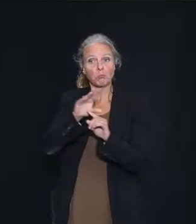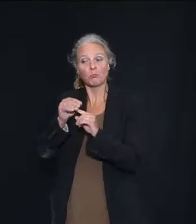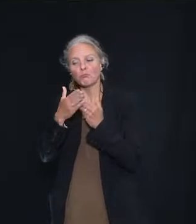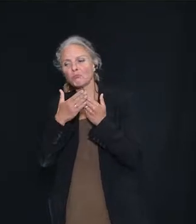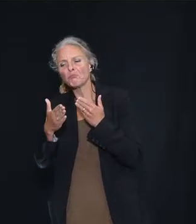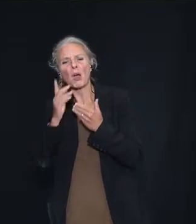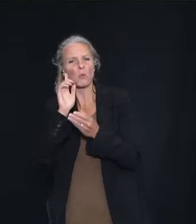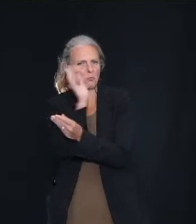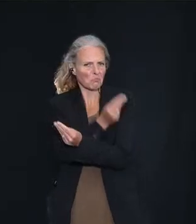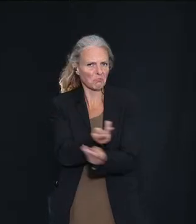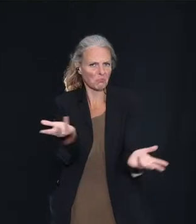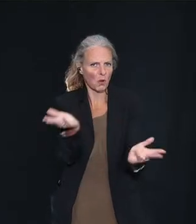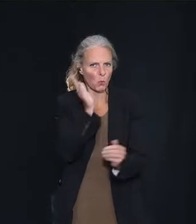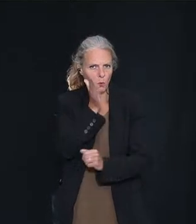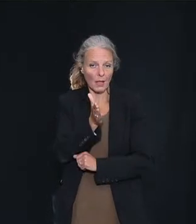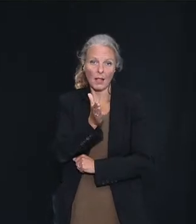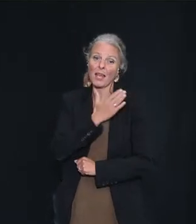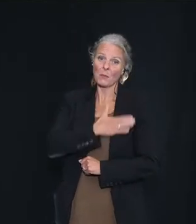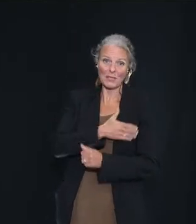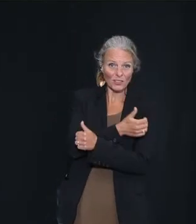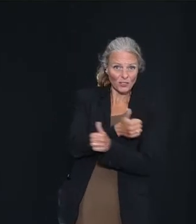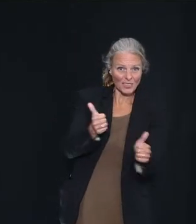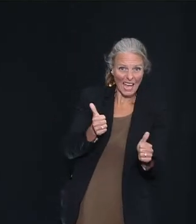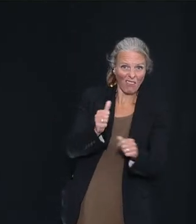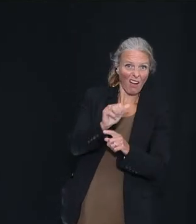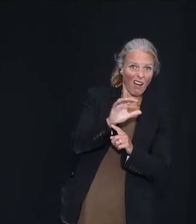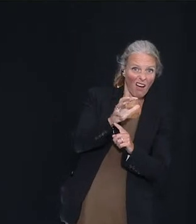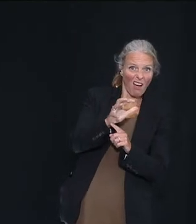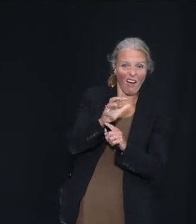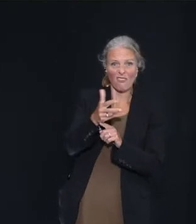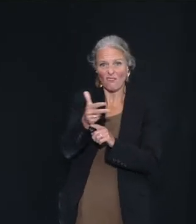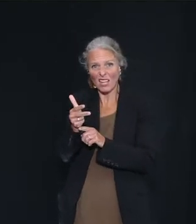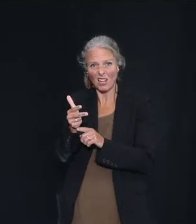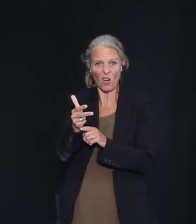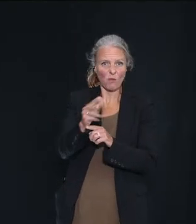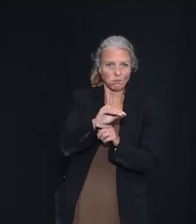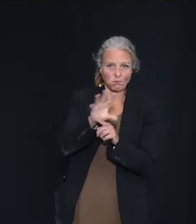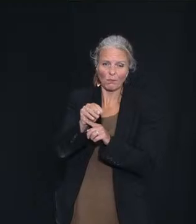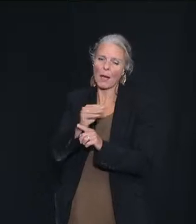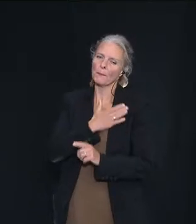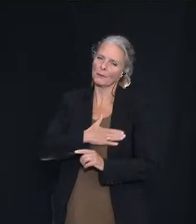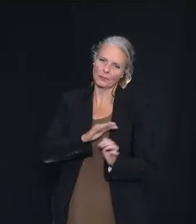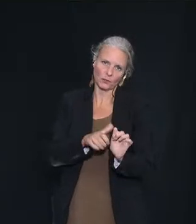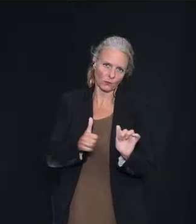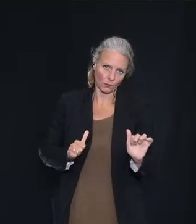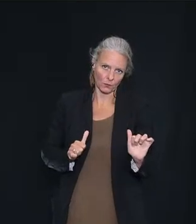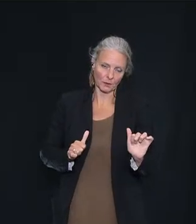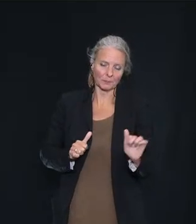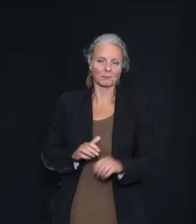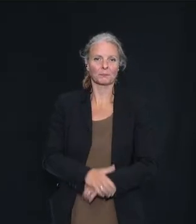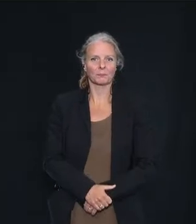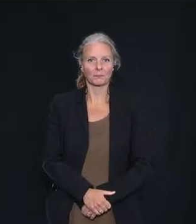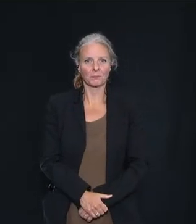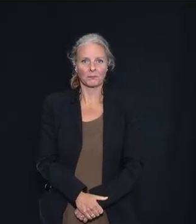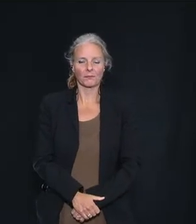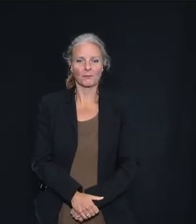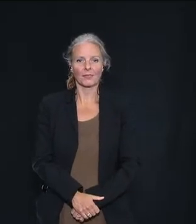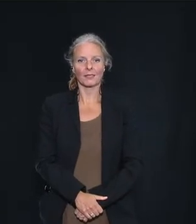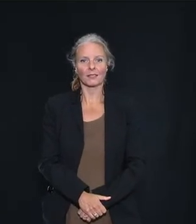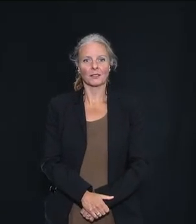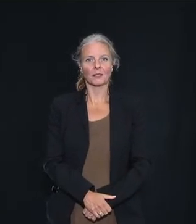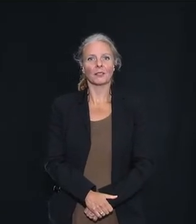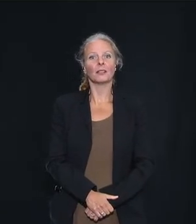would ask you not to take photo or video during the ceremony. Now,